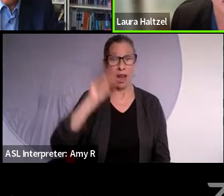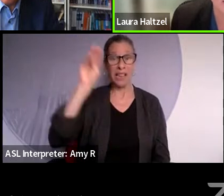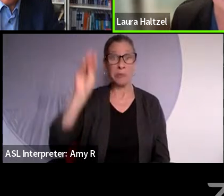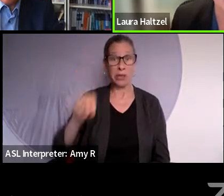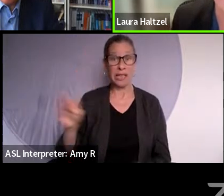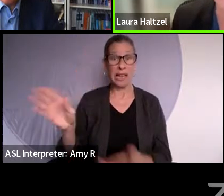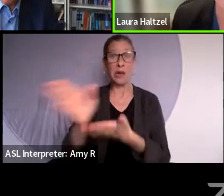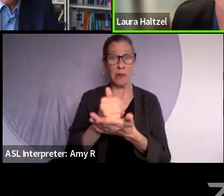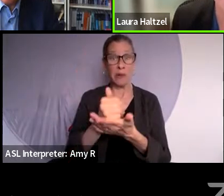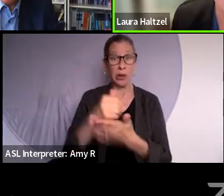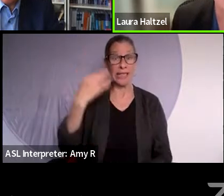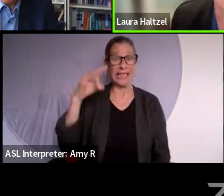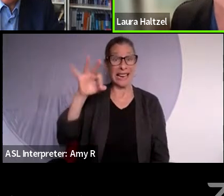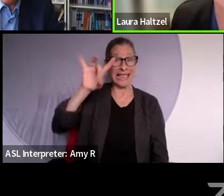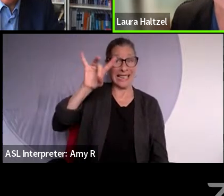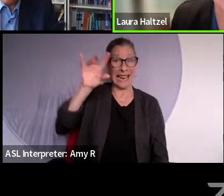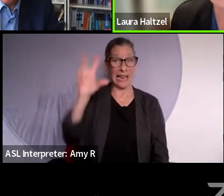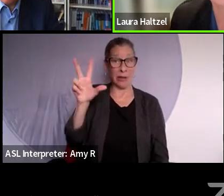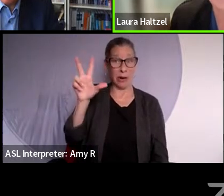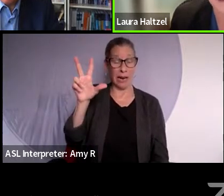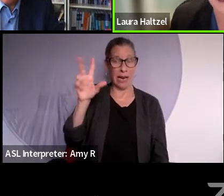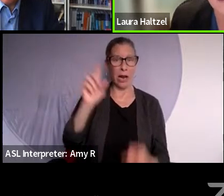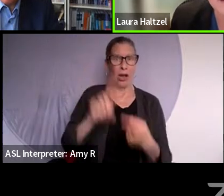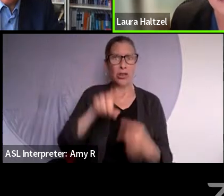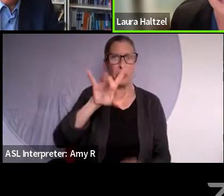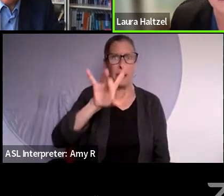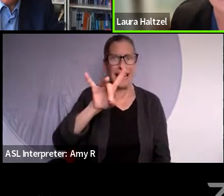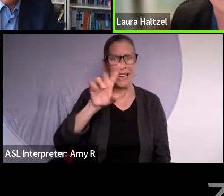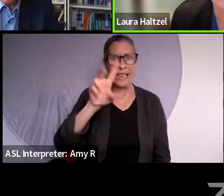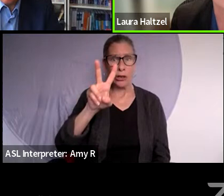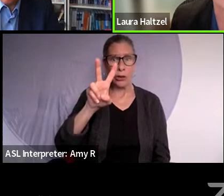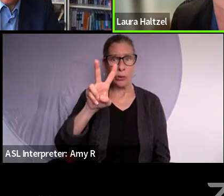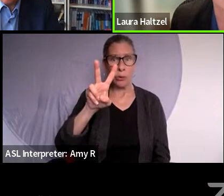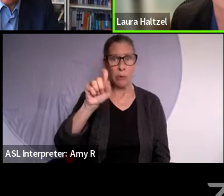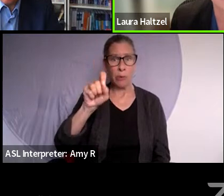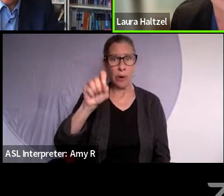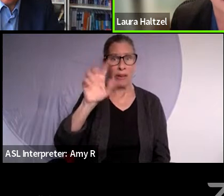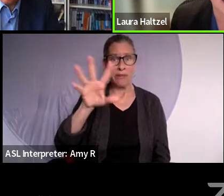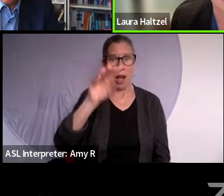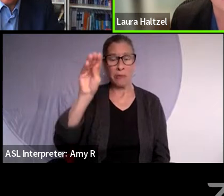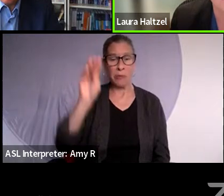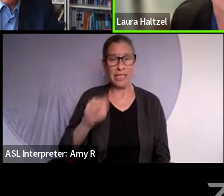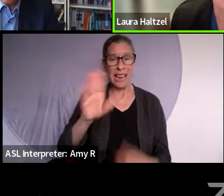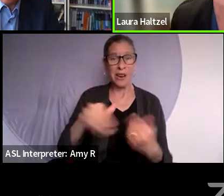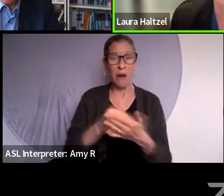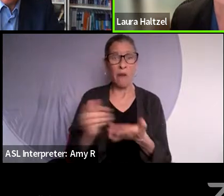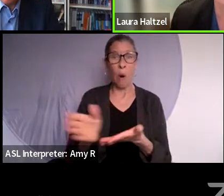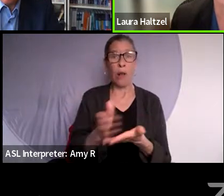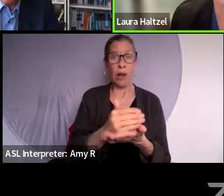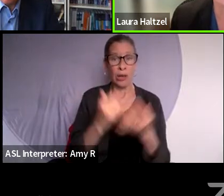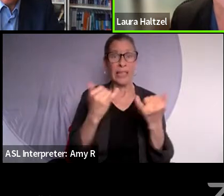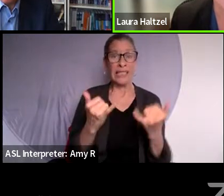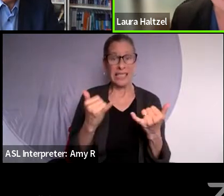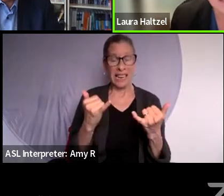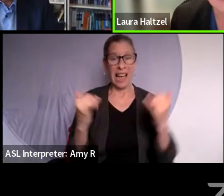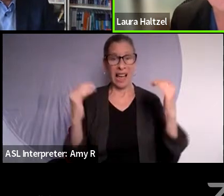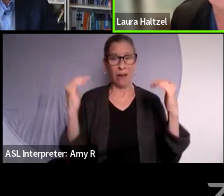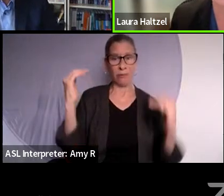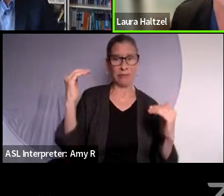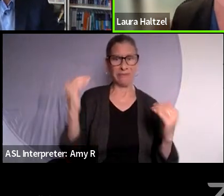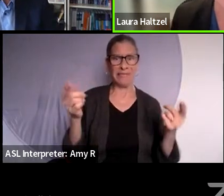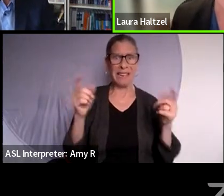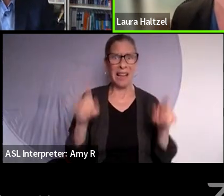earnings back in 1983 to about 82.5% of all earnings now. So this is